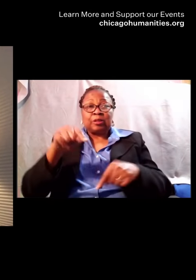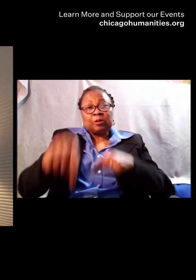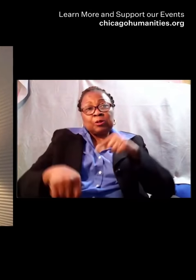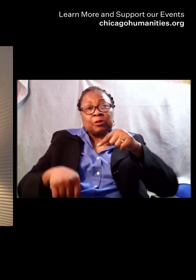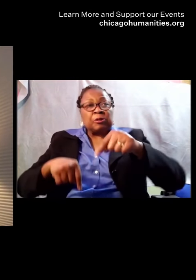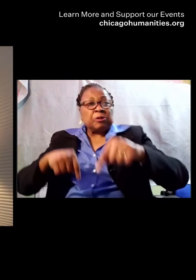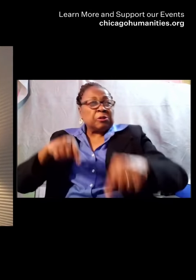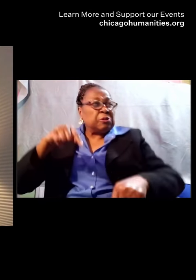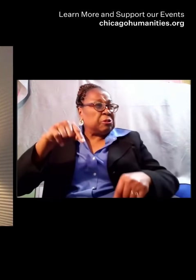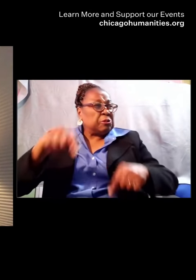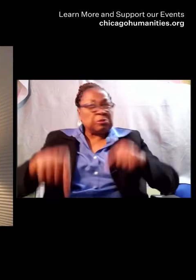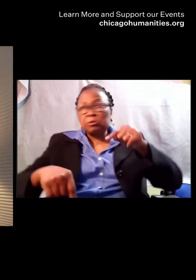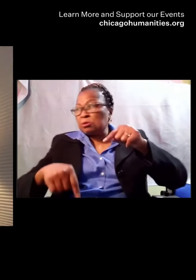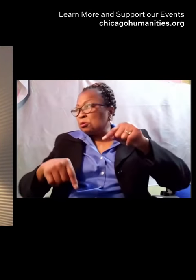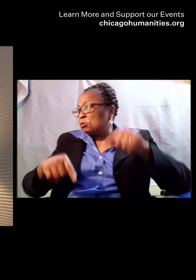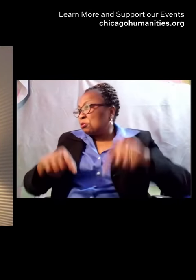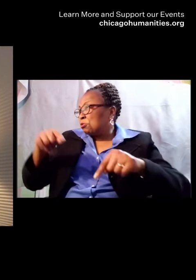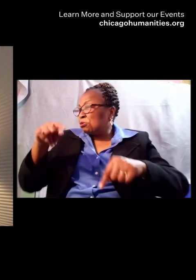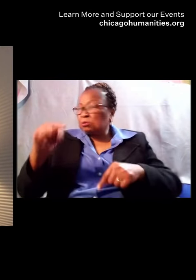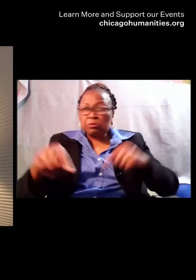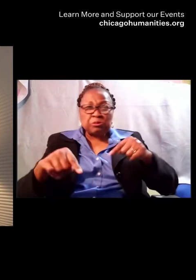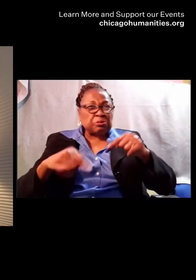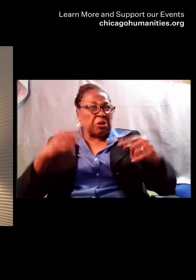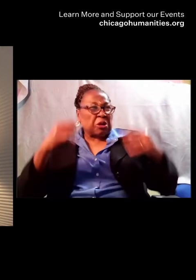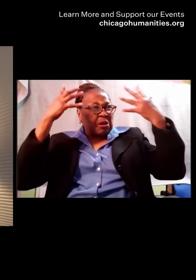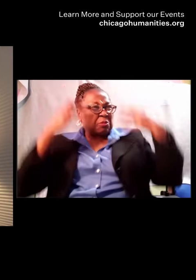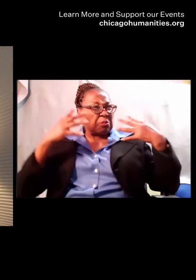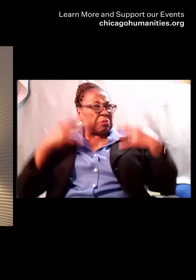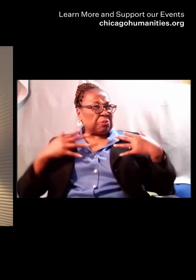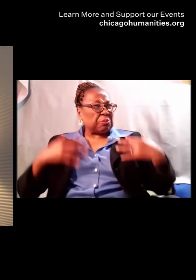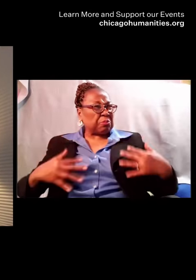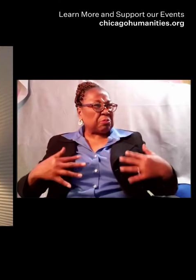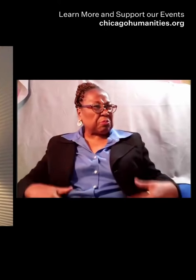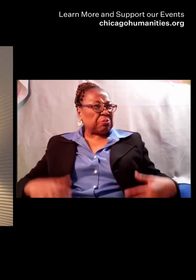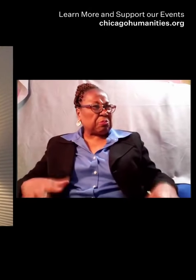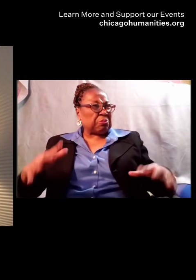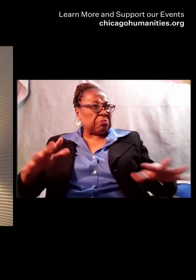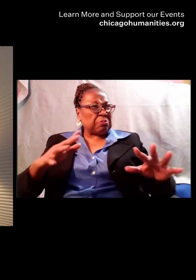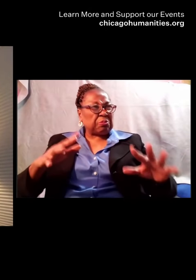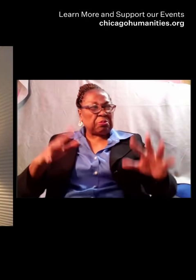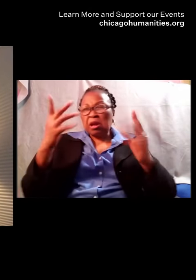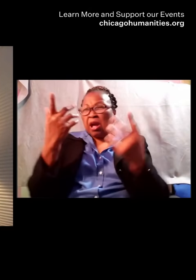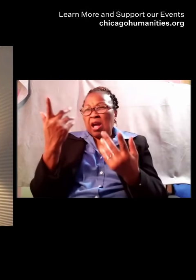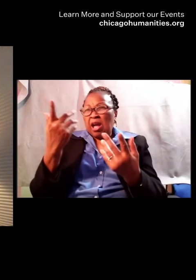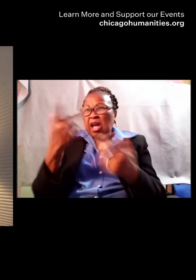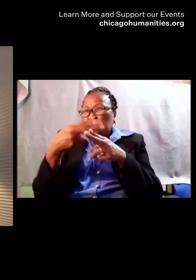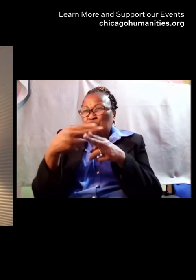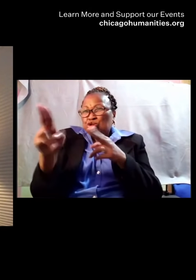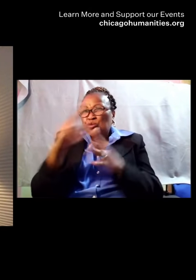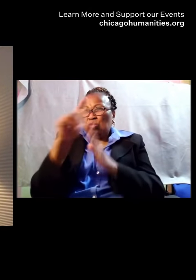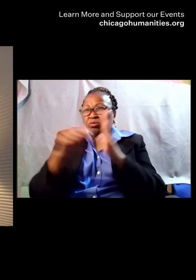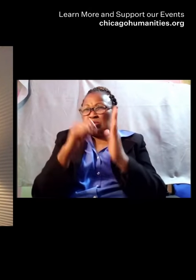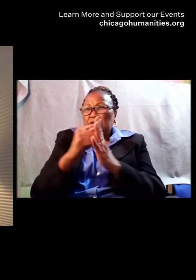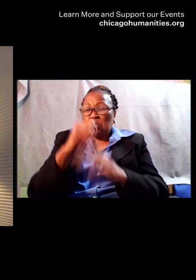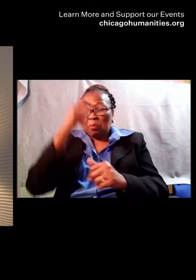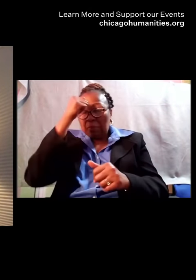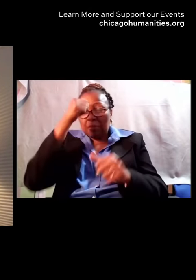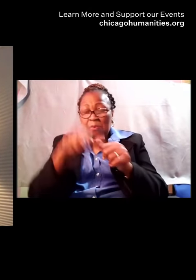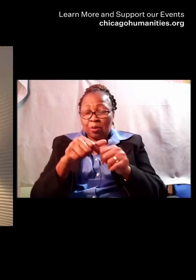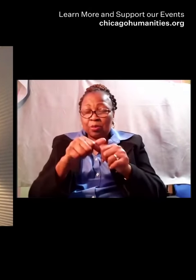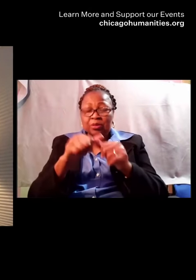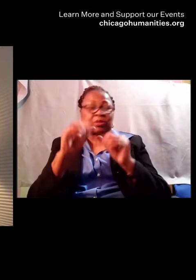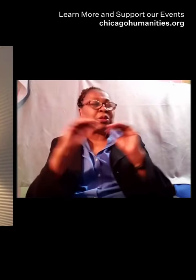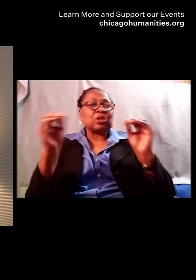models in Sado-French Vogue get-ups and airbrushed short-term memories bent on no